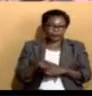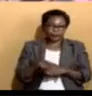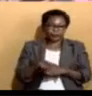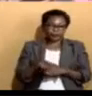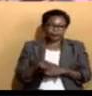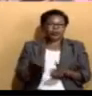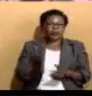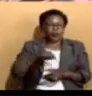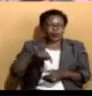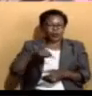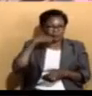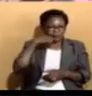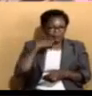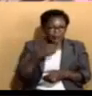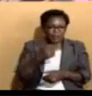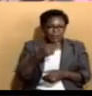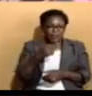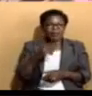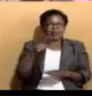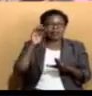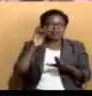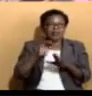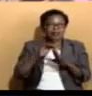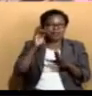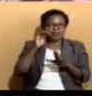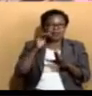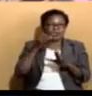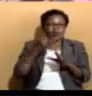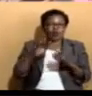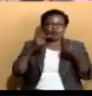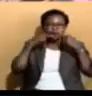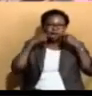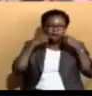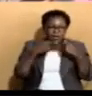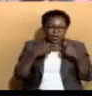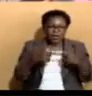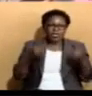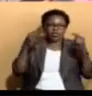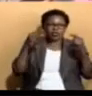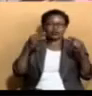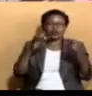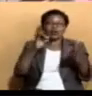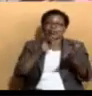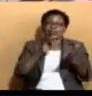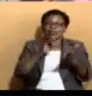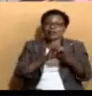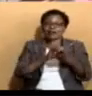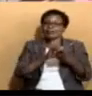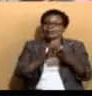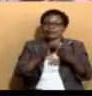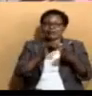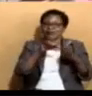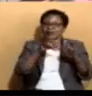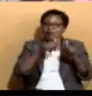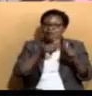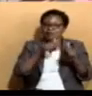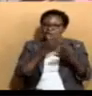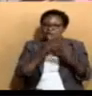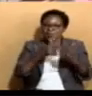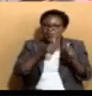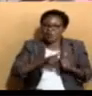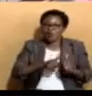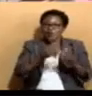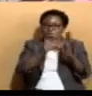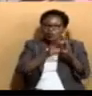We submit that the effect of a declaration of unconstitutionality is that the